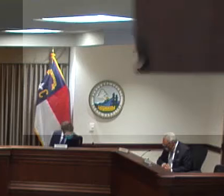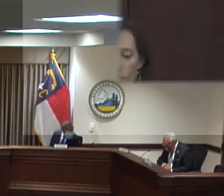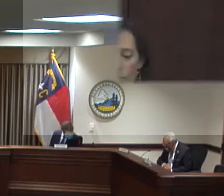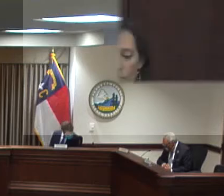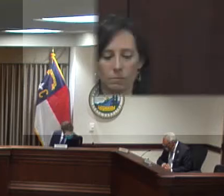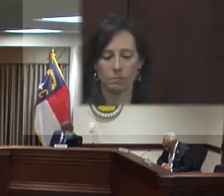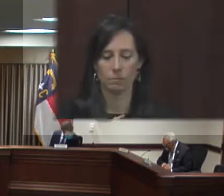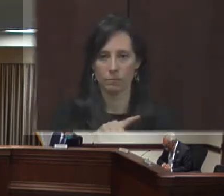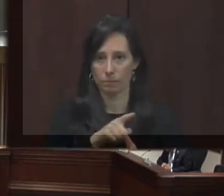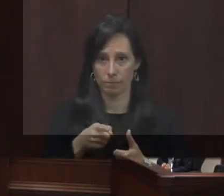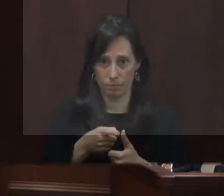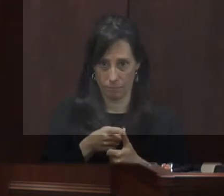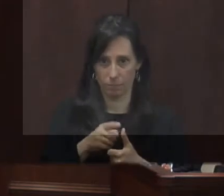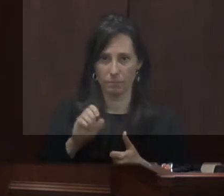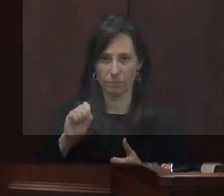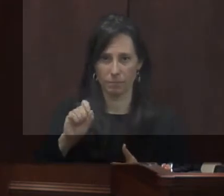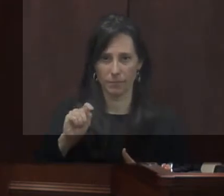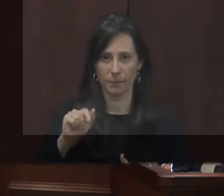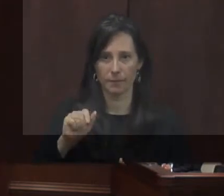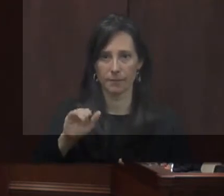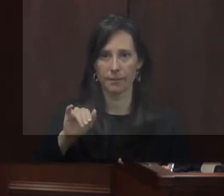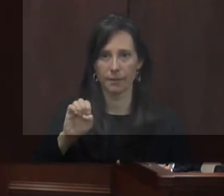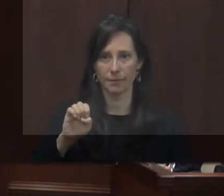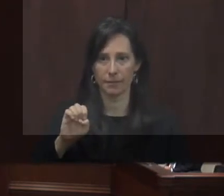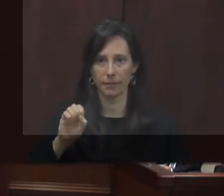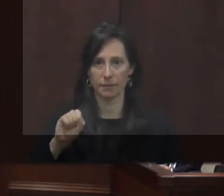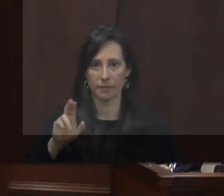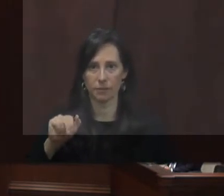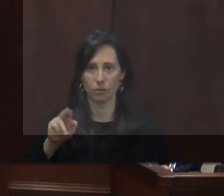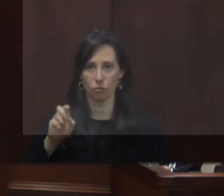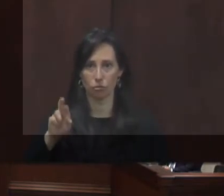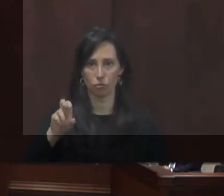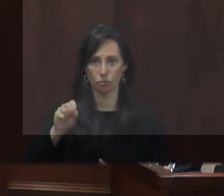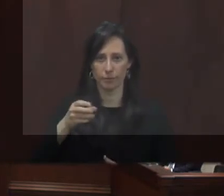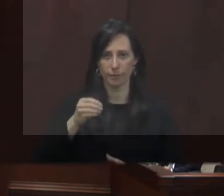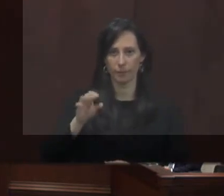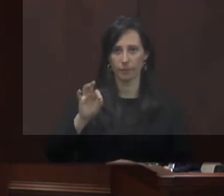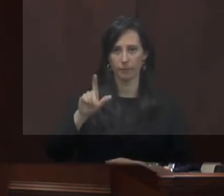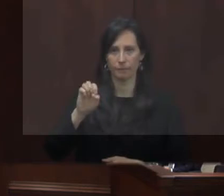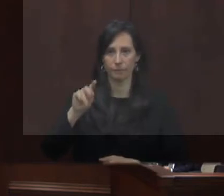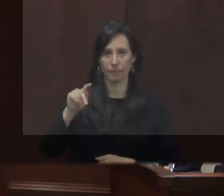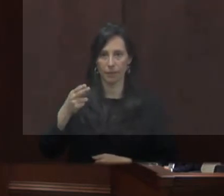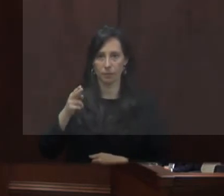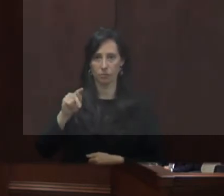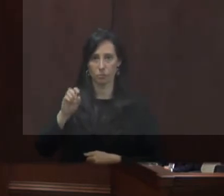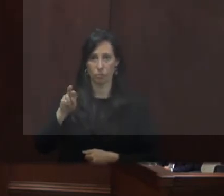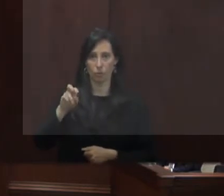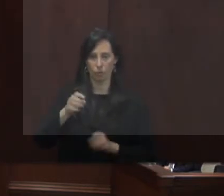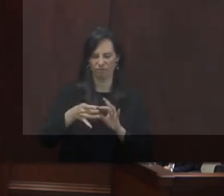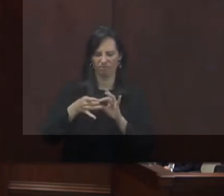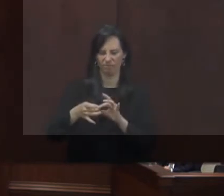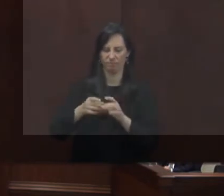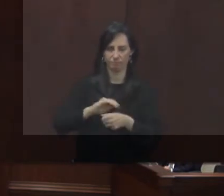off with an update from Stacy Saunders and Fletch Tove on COVID-19.